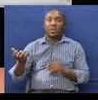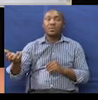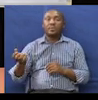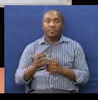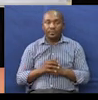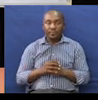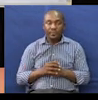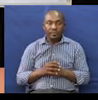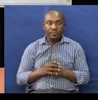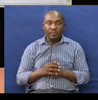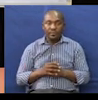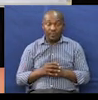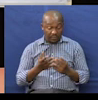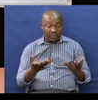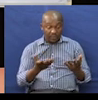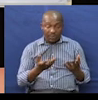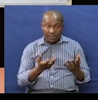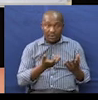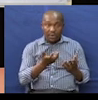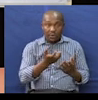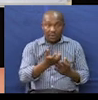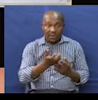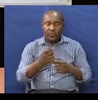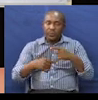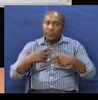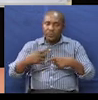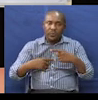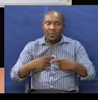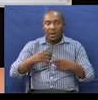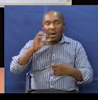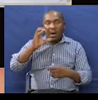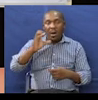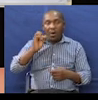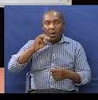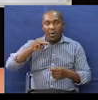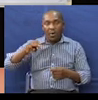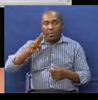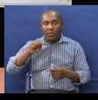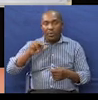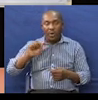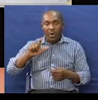The societies which were still practicing communalism in Africa were,